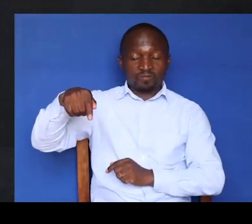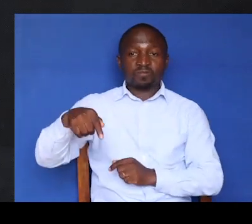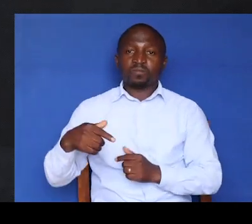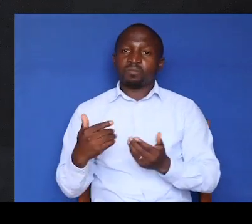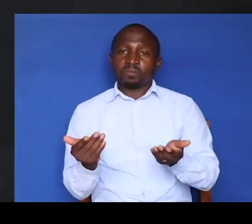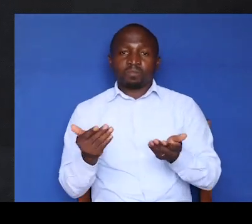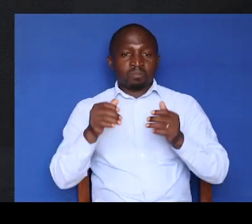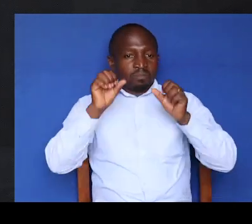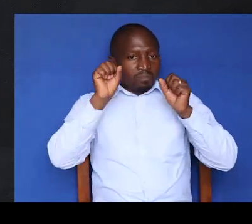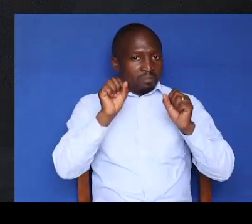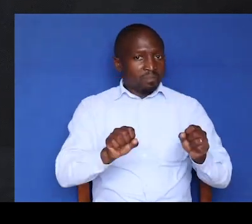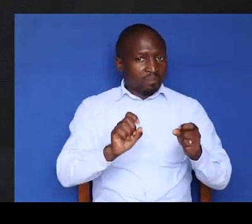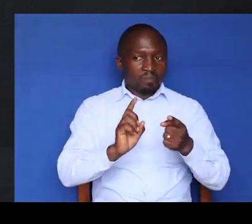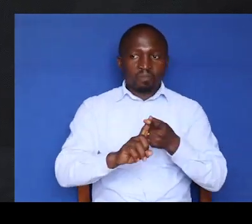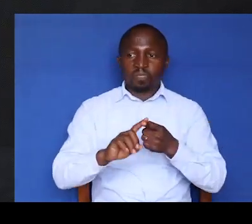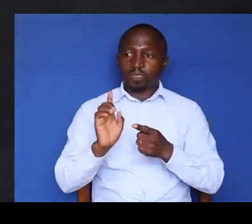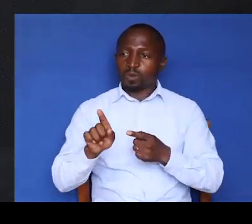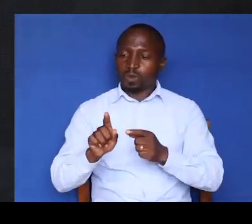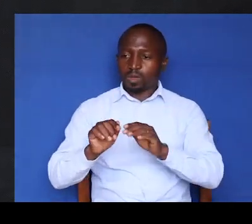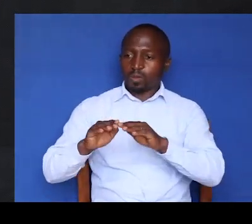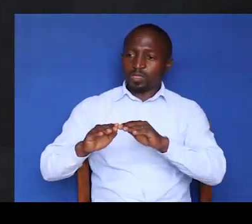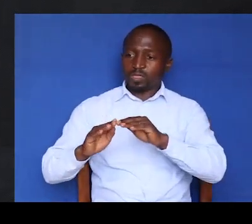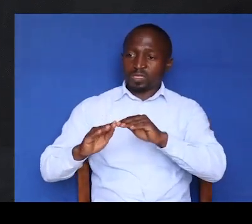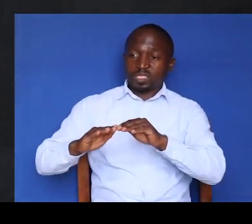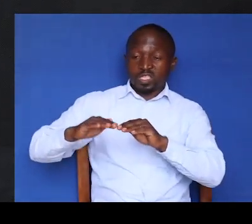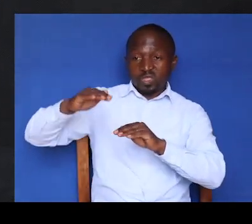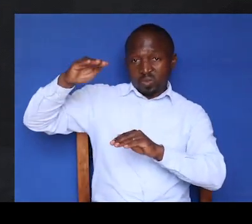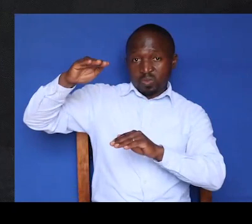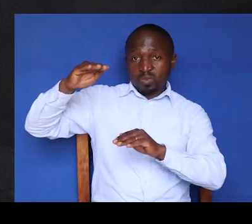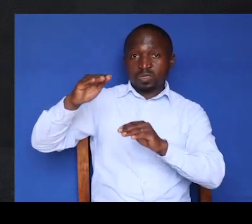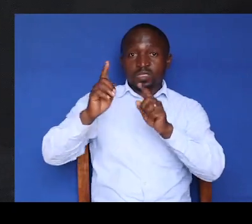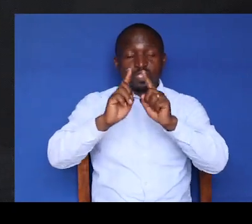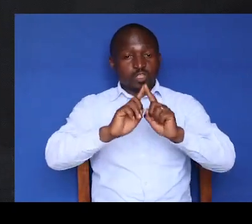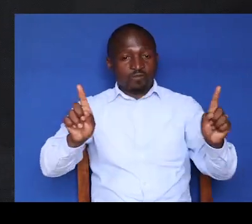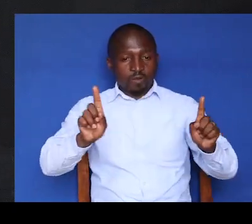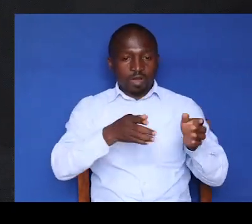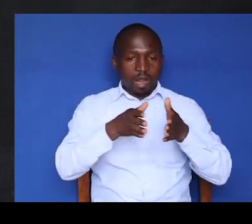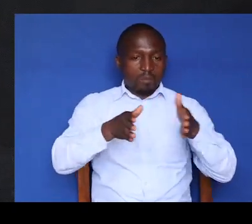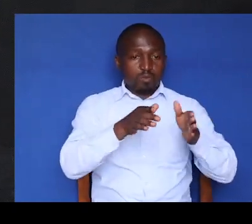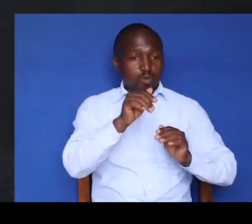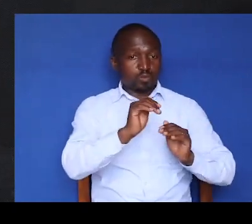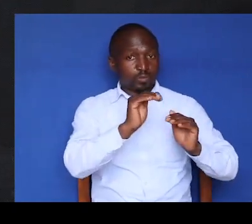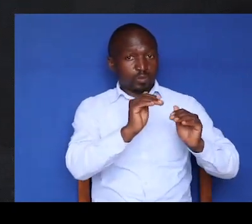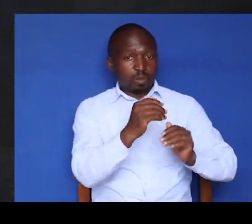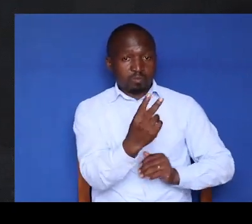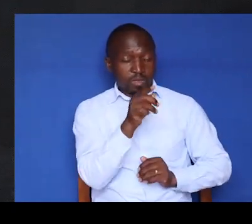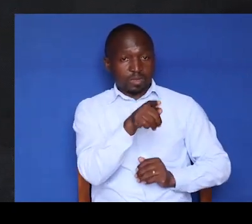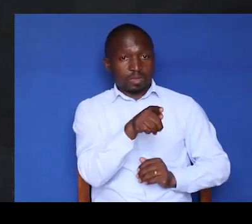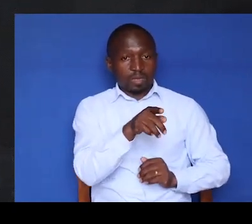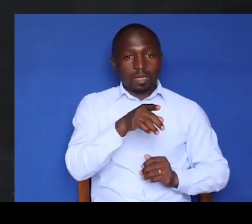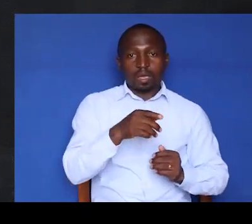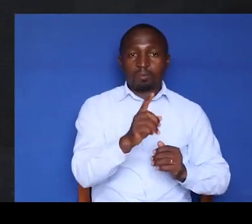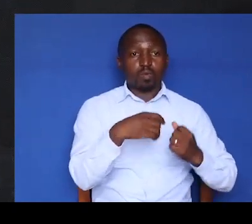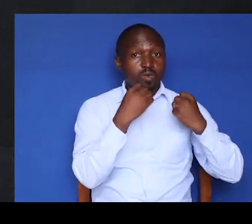should be of comparatively higher altitude than that of pirate river. My dear students,